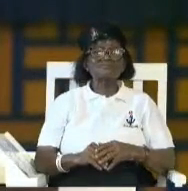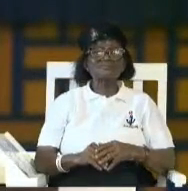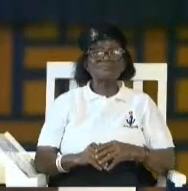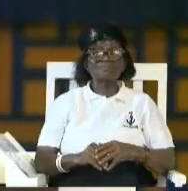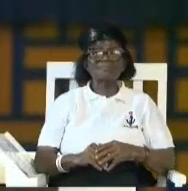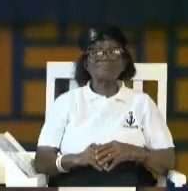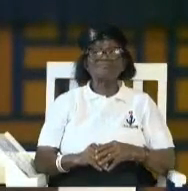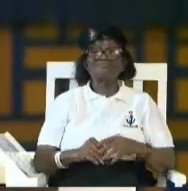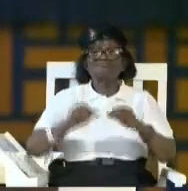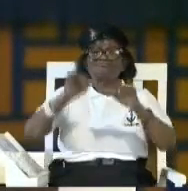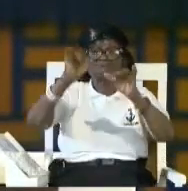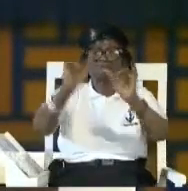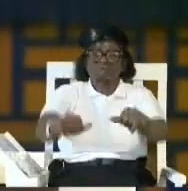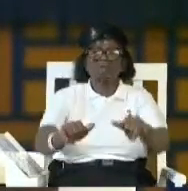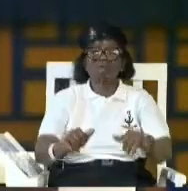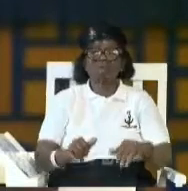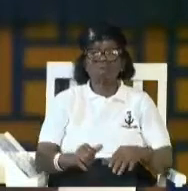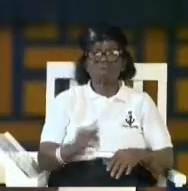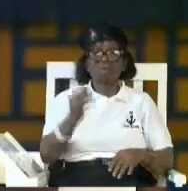permanently.